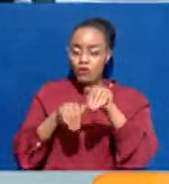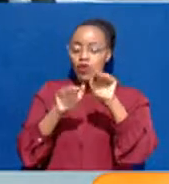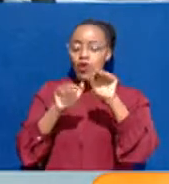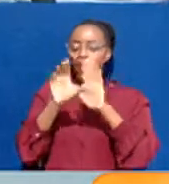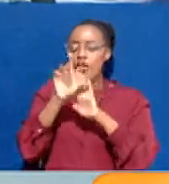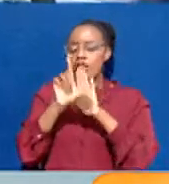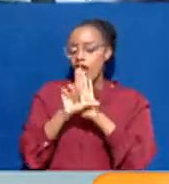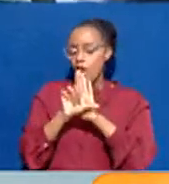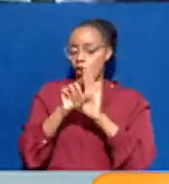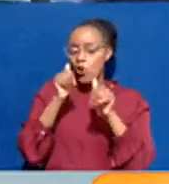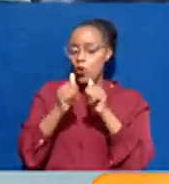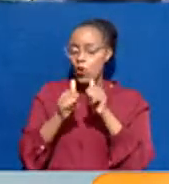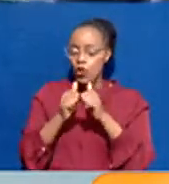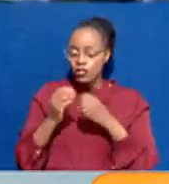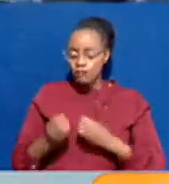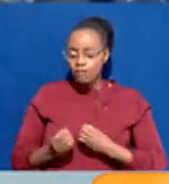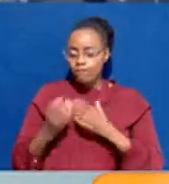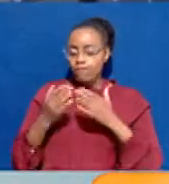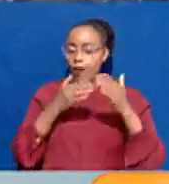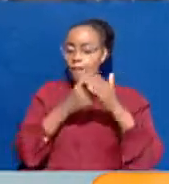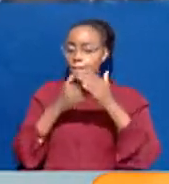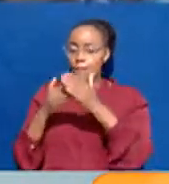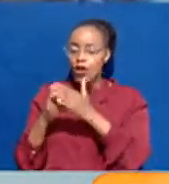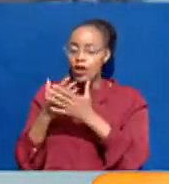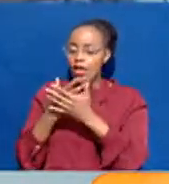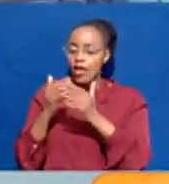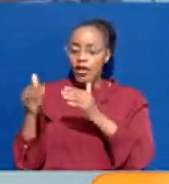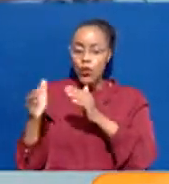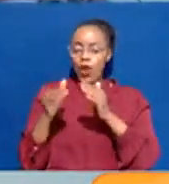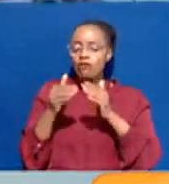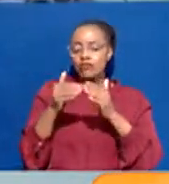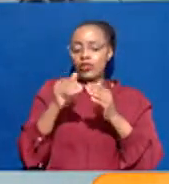the law, which expressly prohibits